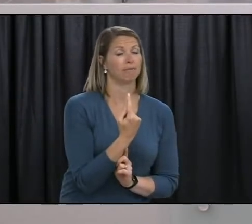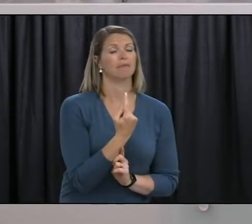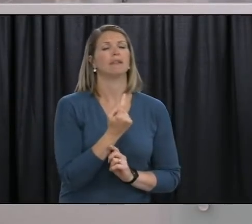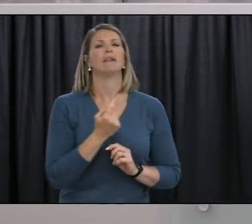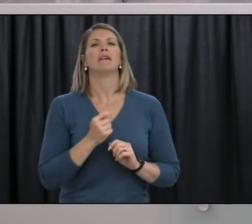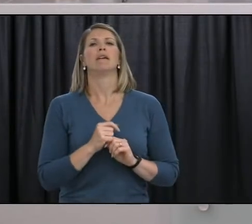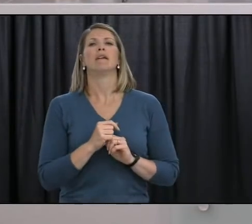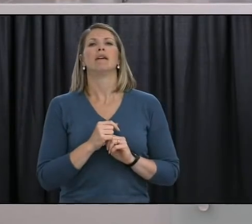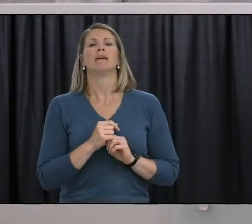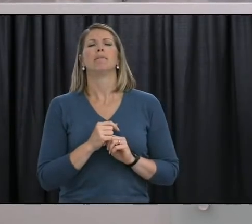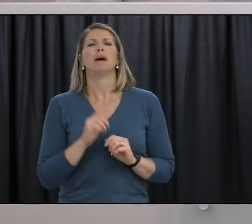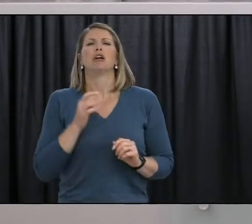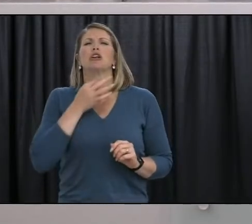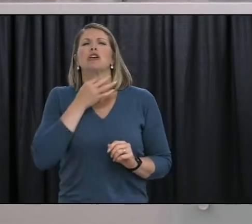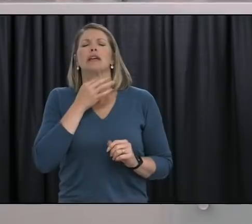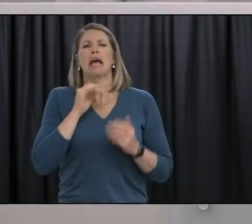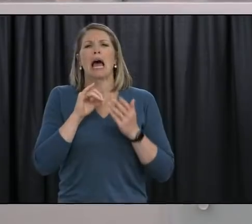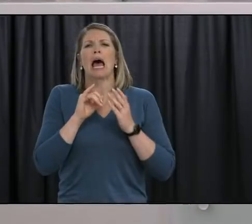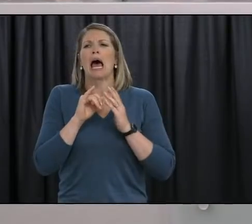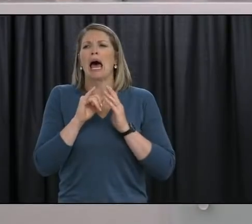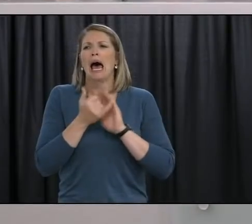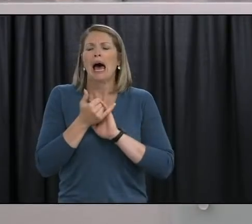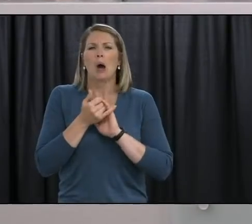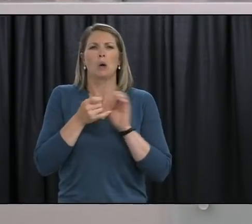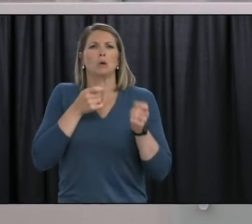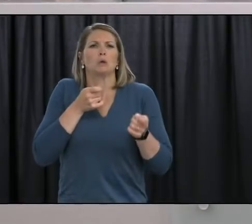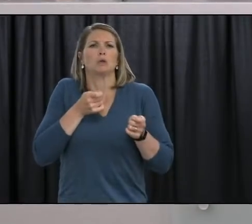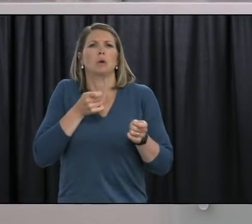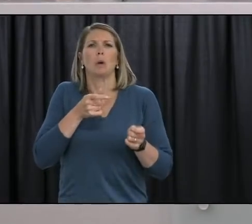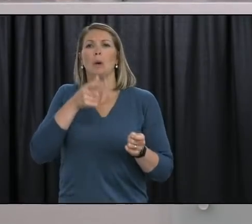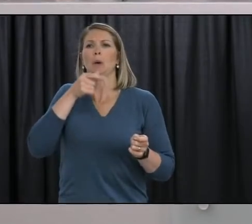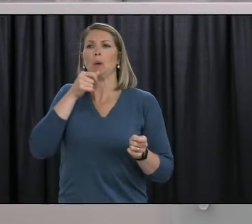are you going to control flow? There's going to be a lot of people who want to go visit these places.